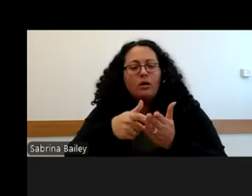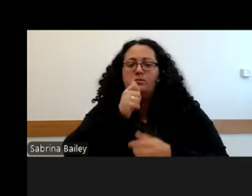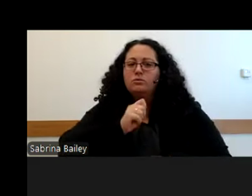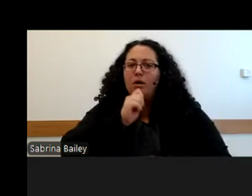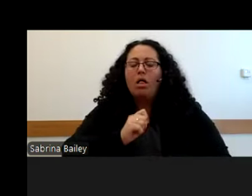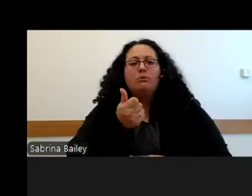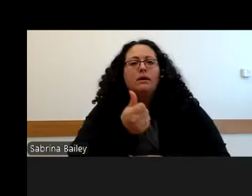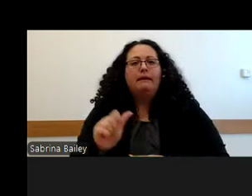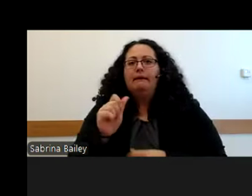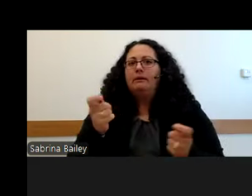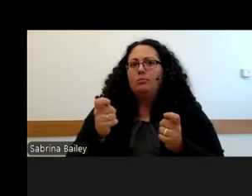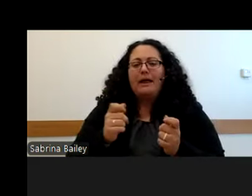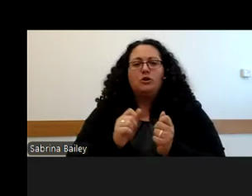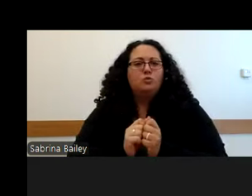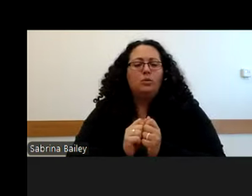tolerate